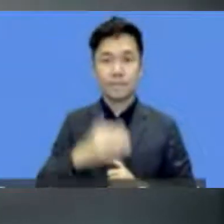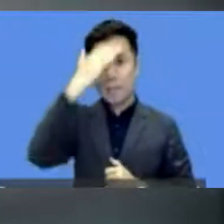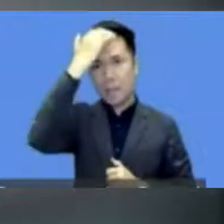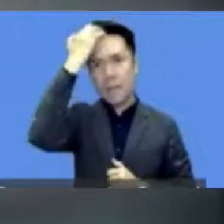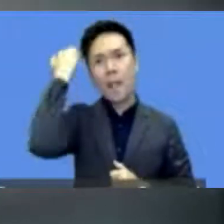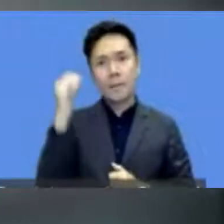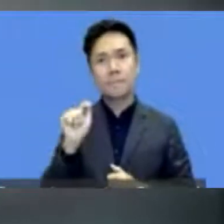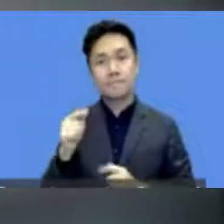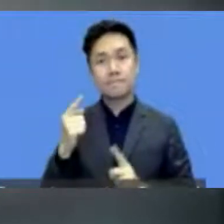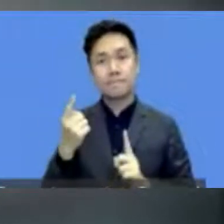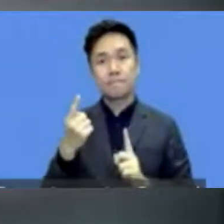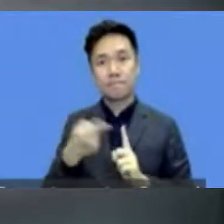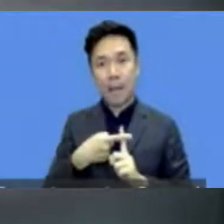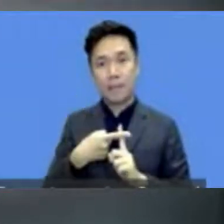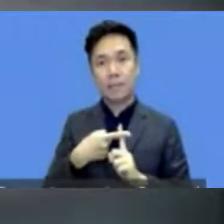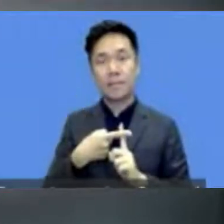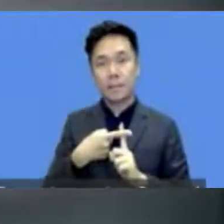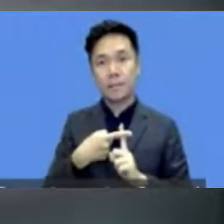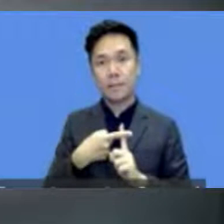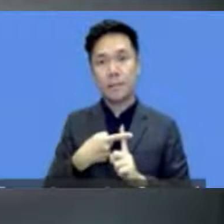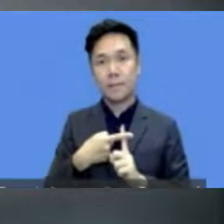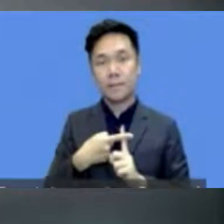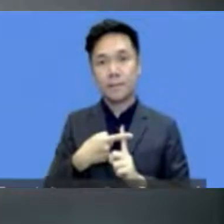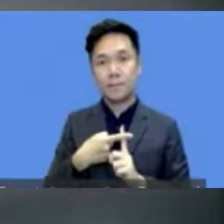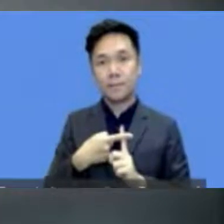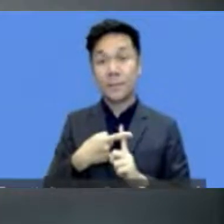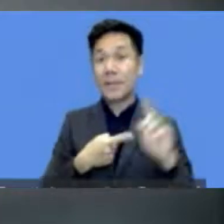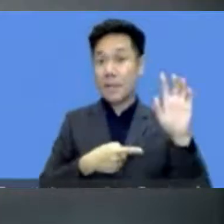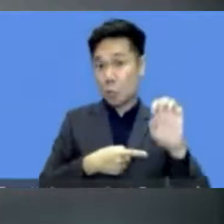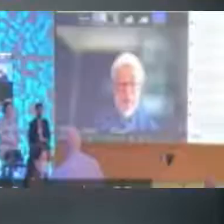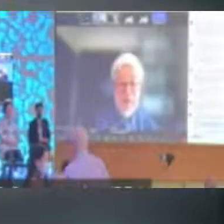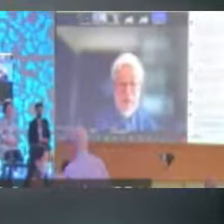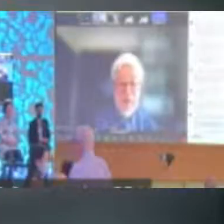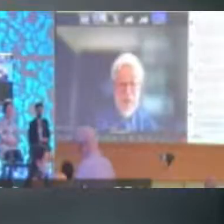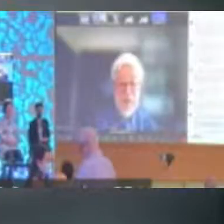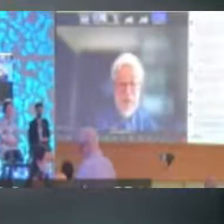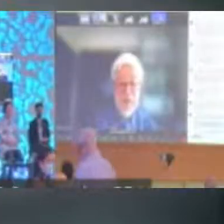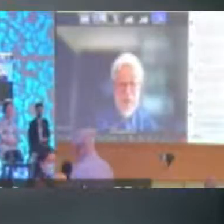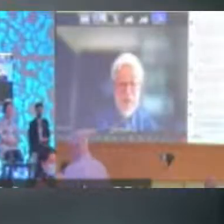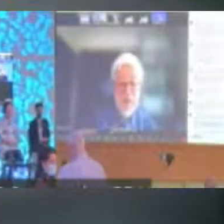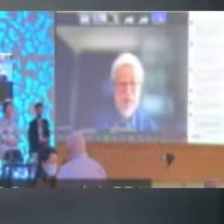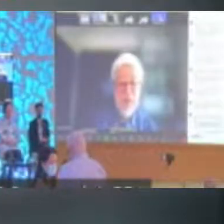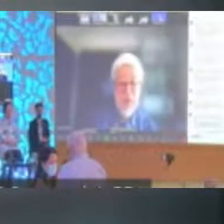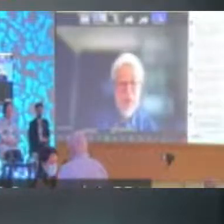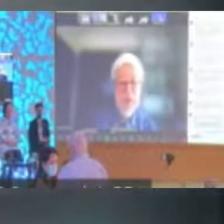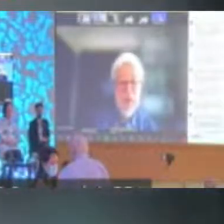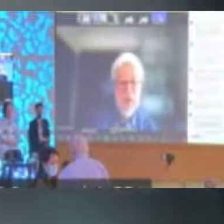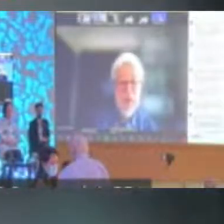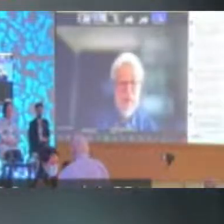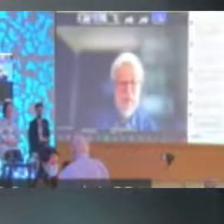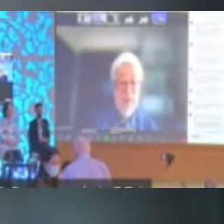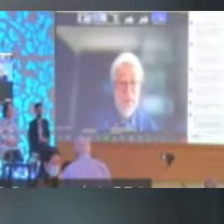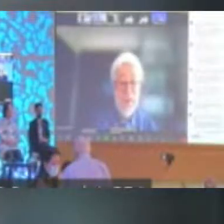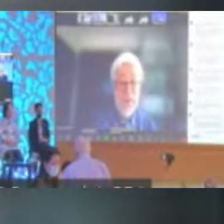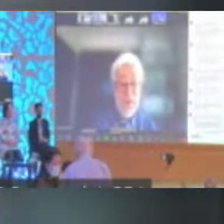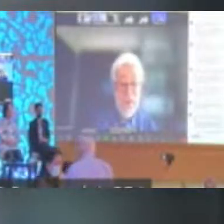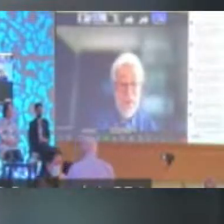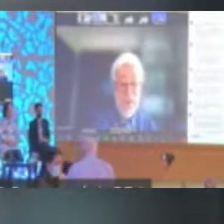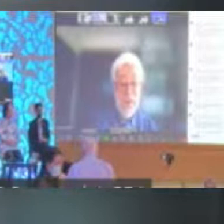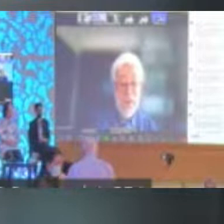that the Europe, United States, and other countries will follow to implement